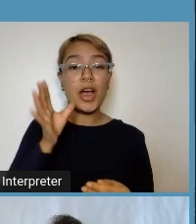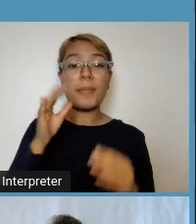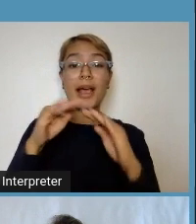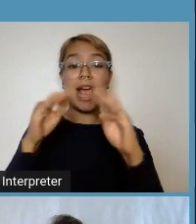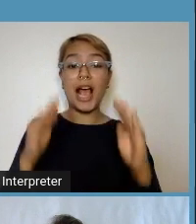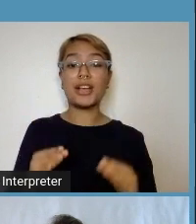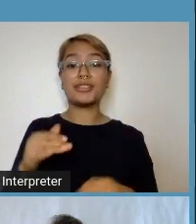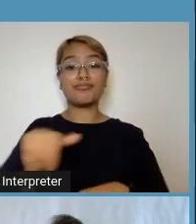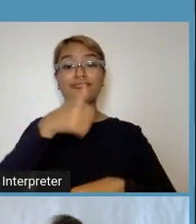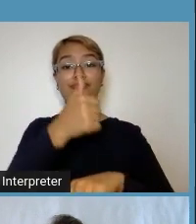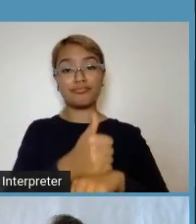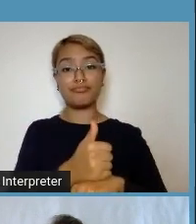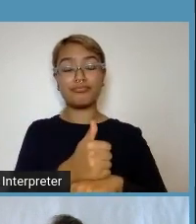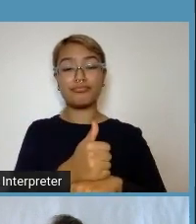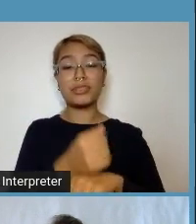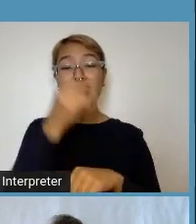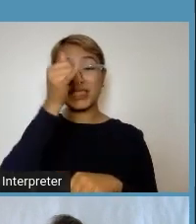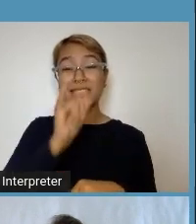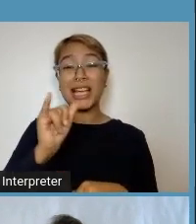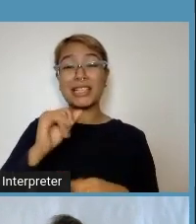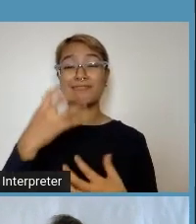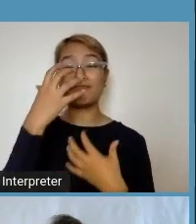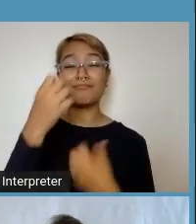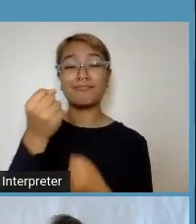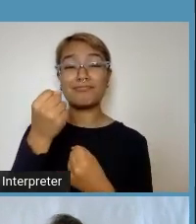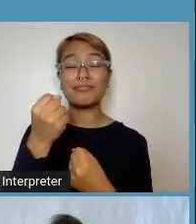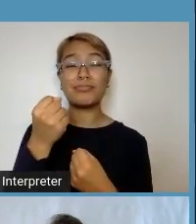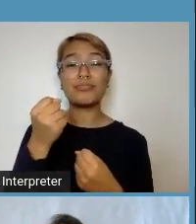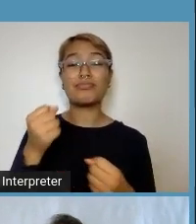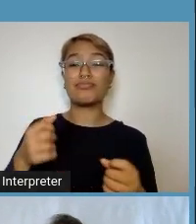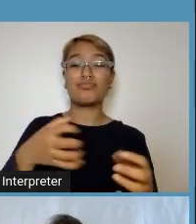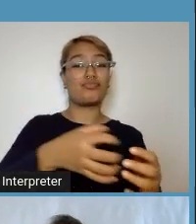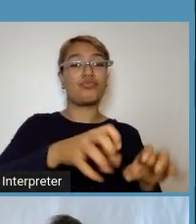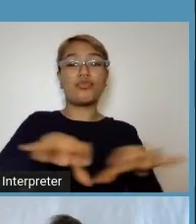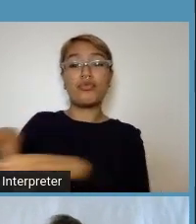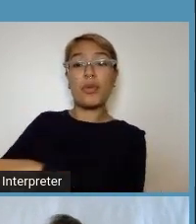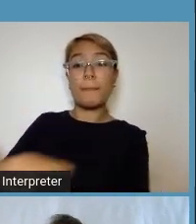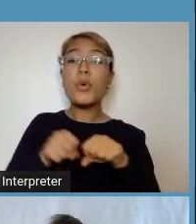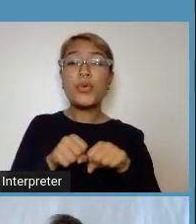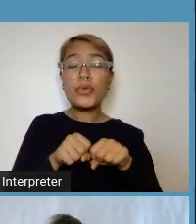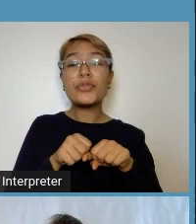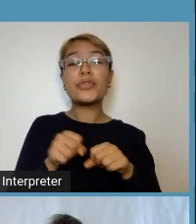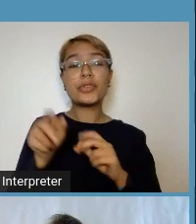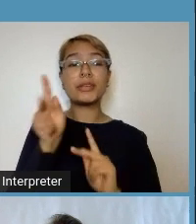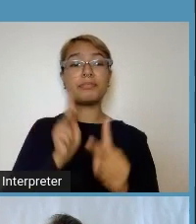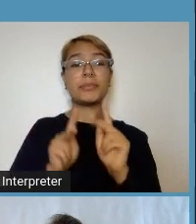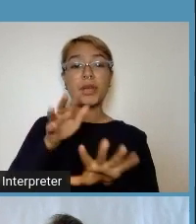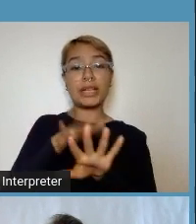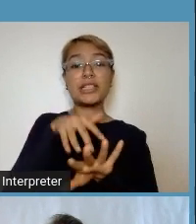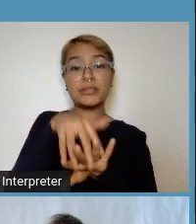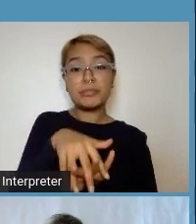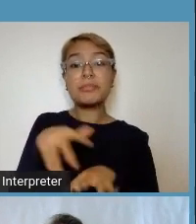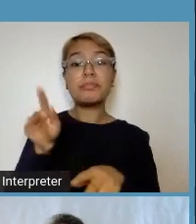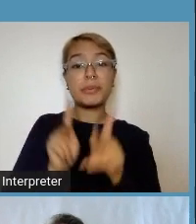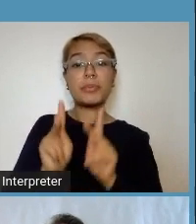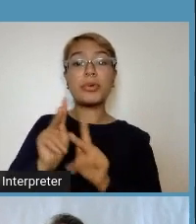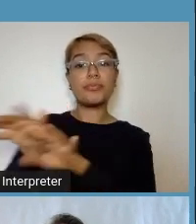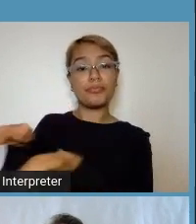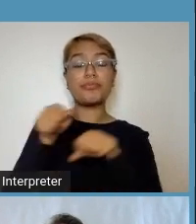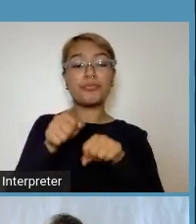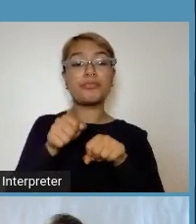Dutch colonists removed the Munsee-Lenape people from unceded land not far from Fort Tryon Park,